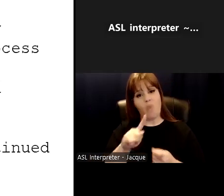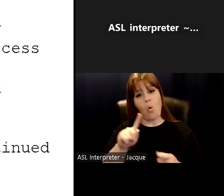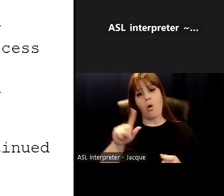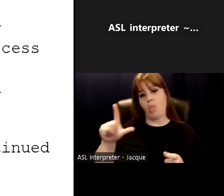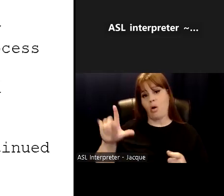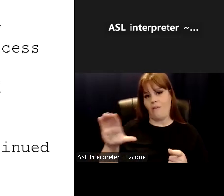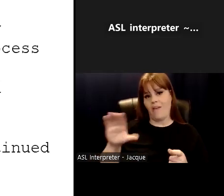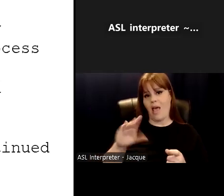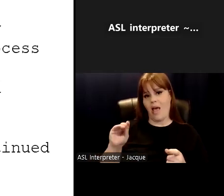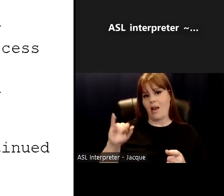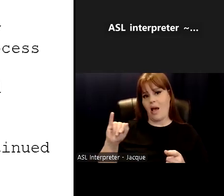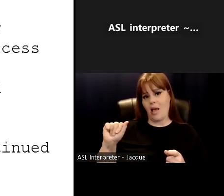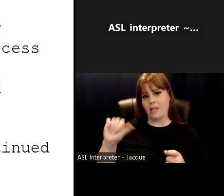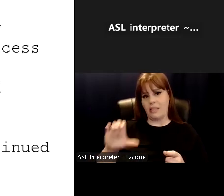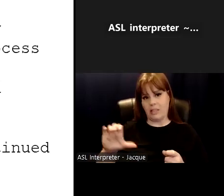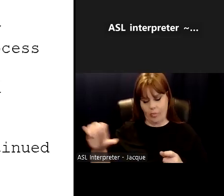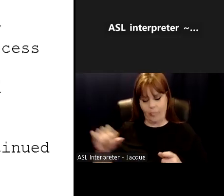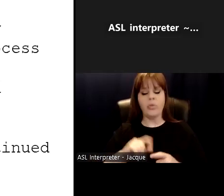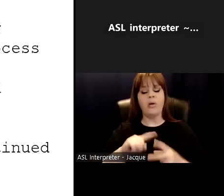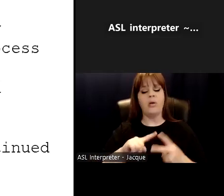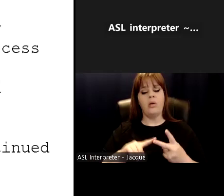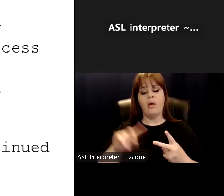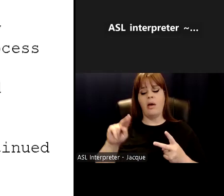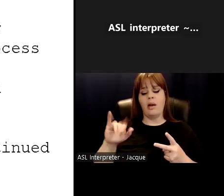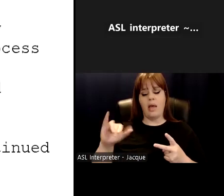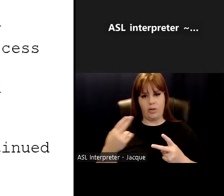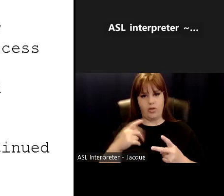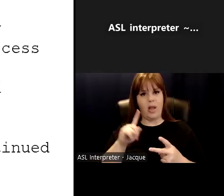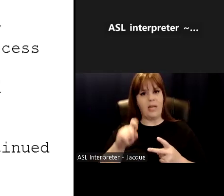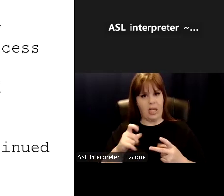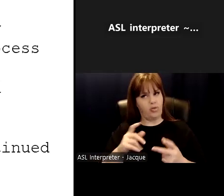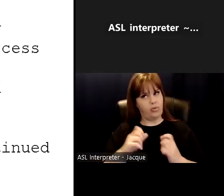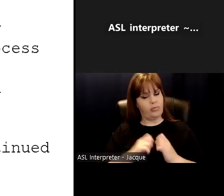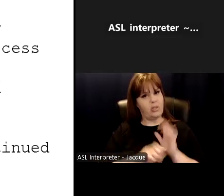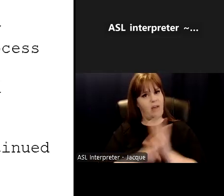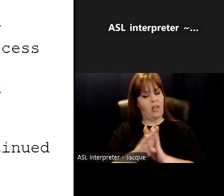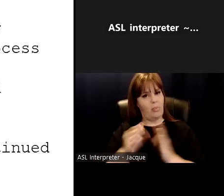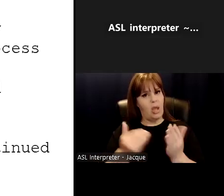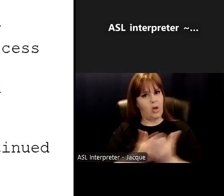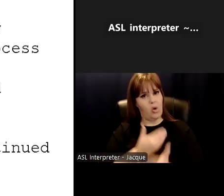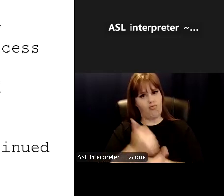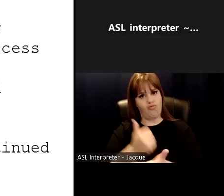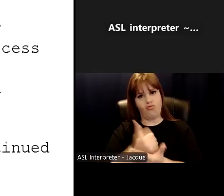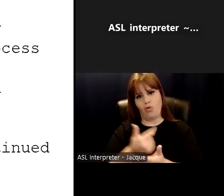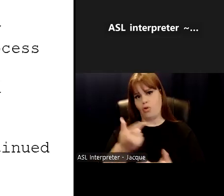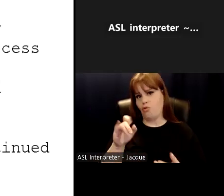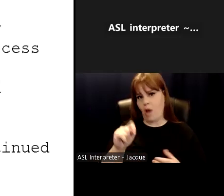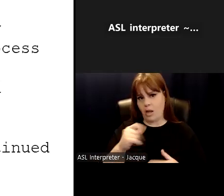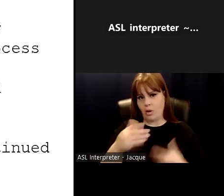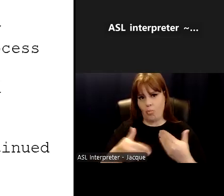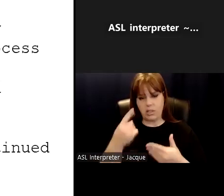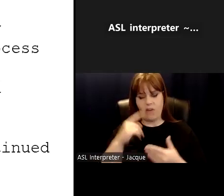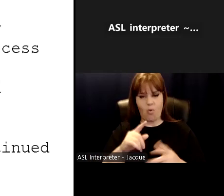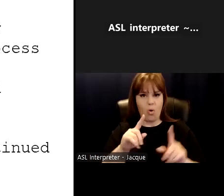The NIH should establish a new grant process for clinical trials to expedite clinical trials, include decentralized options, and those